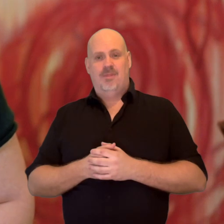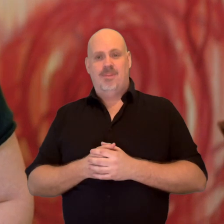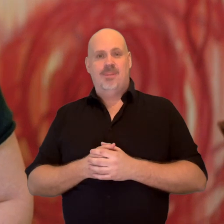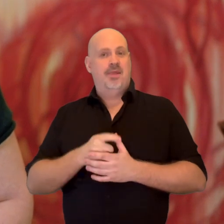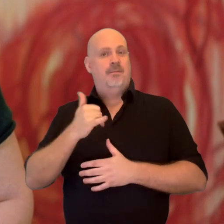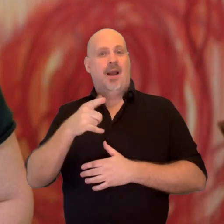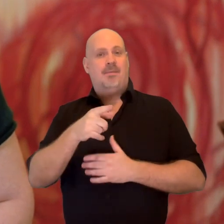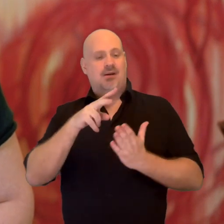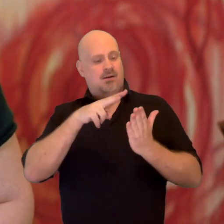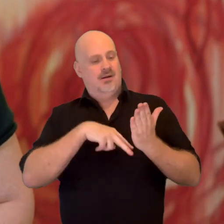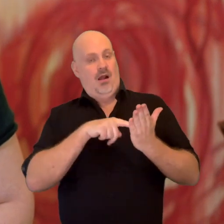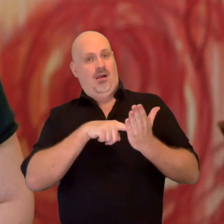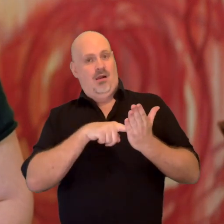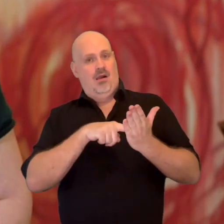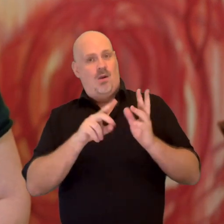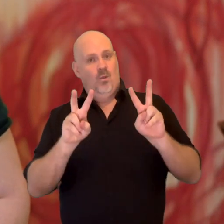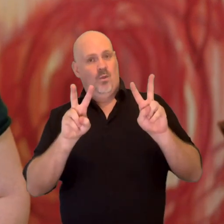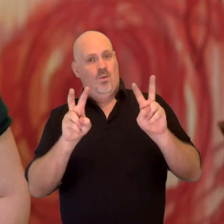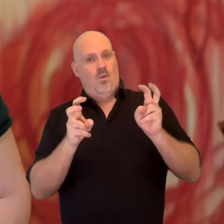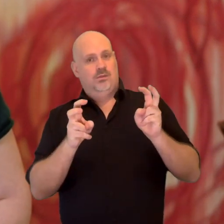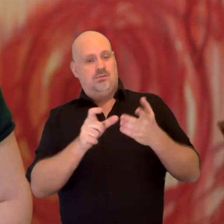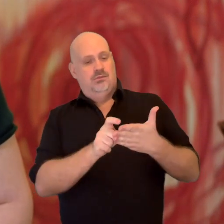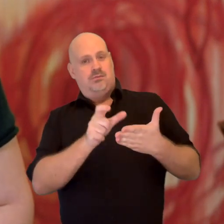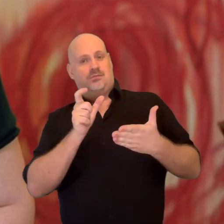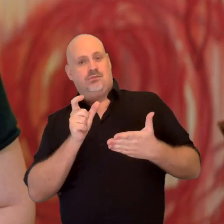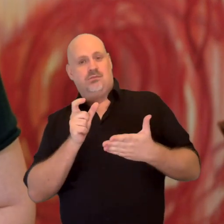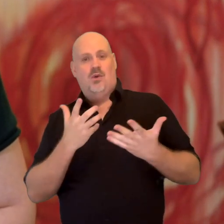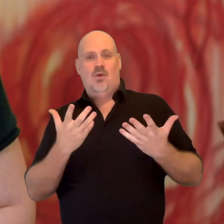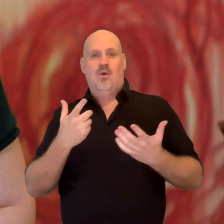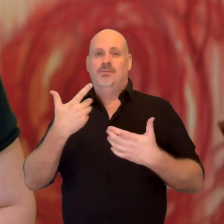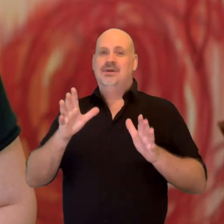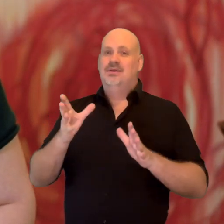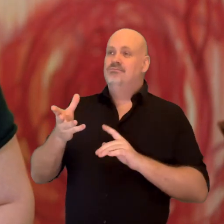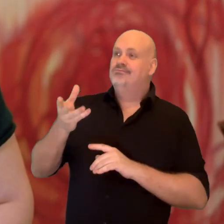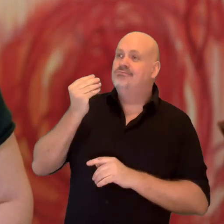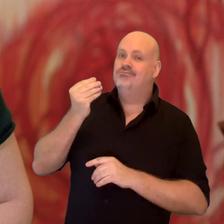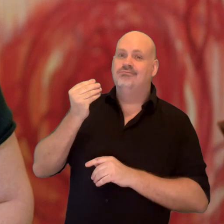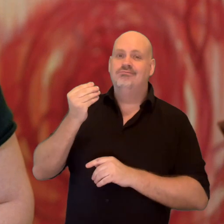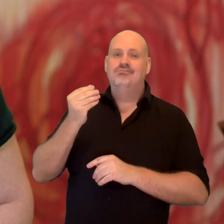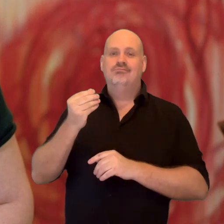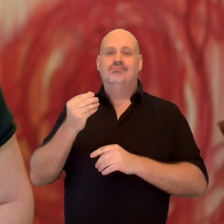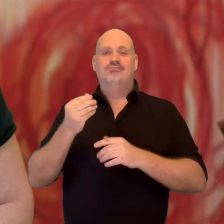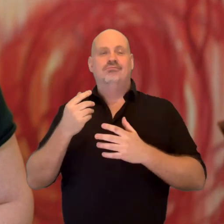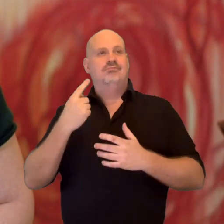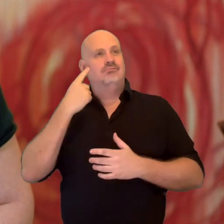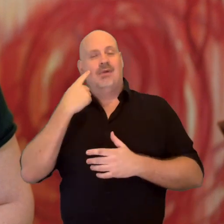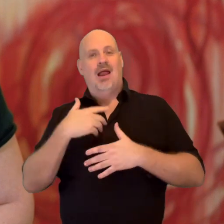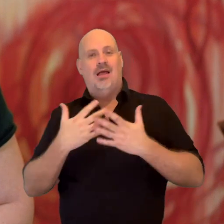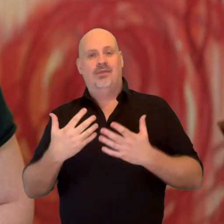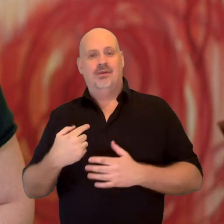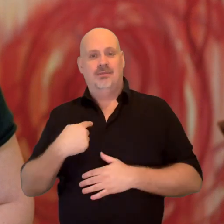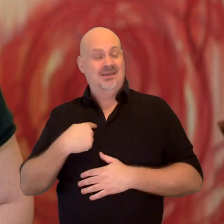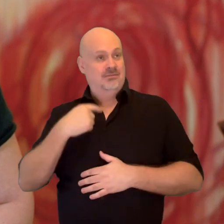quote from something you've read, or someone or something you've heard. So